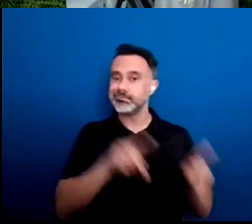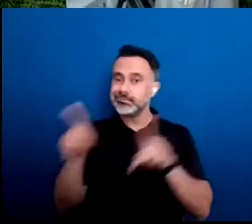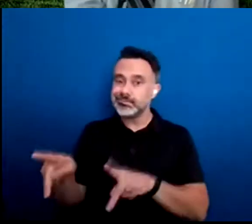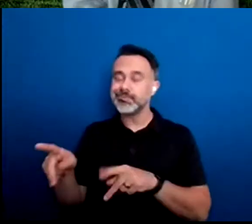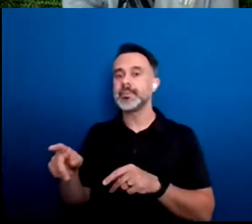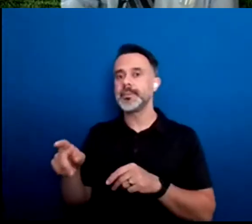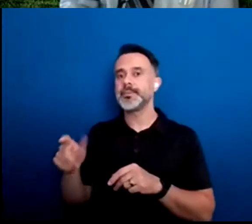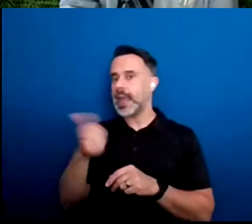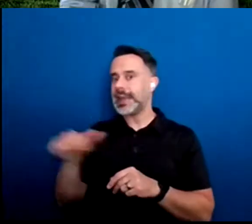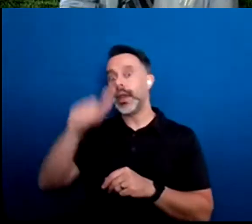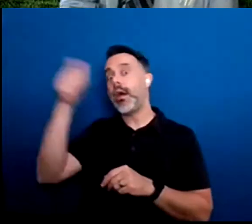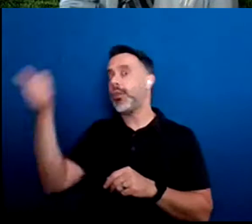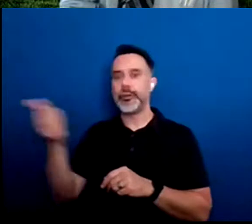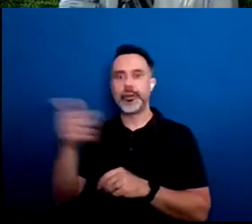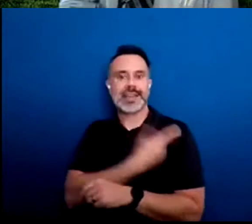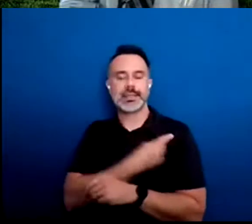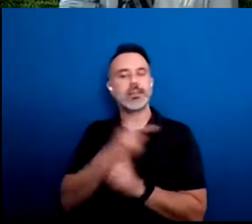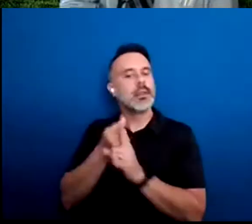vaccine.